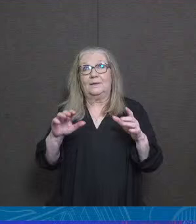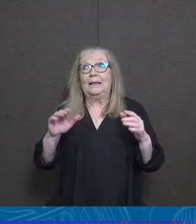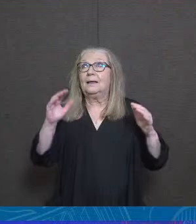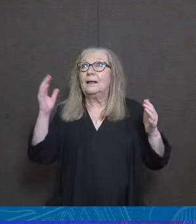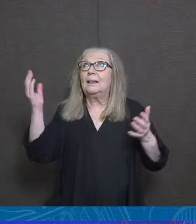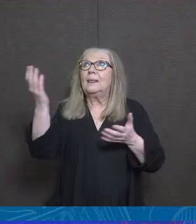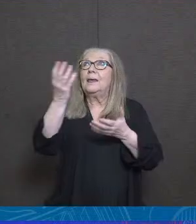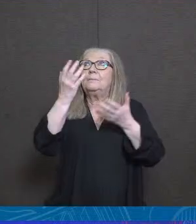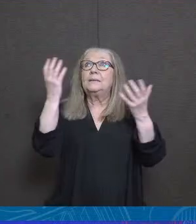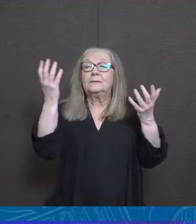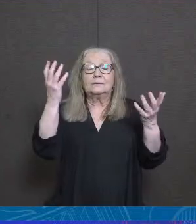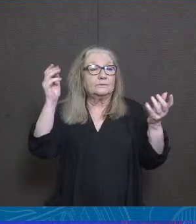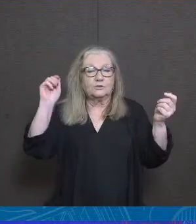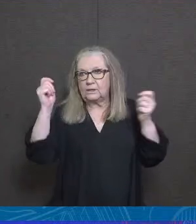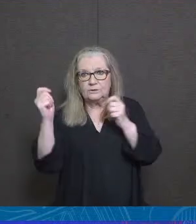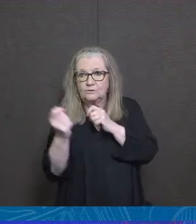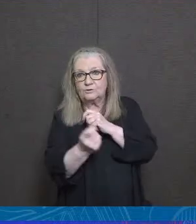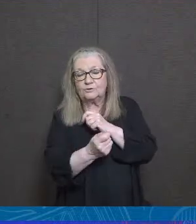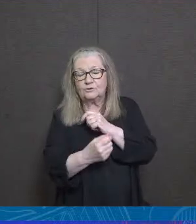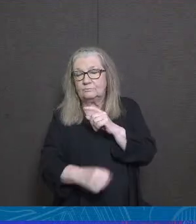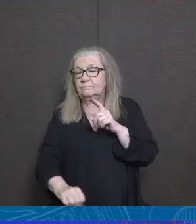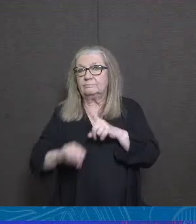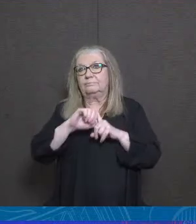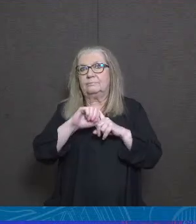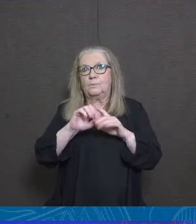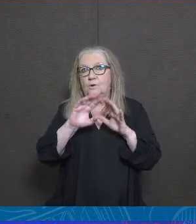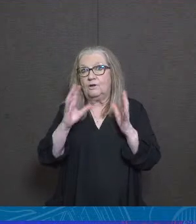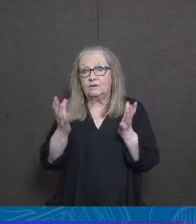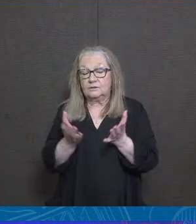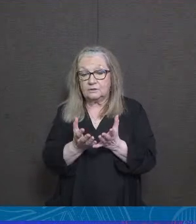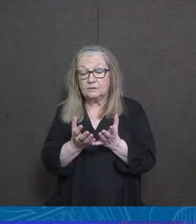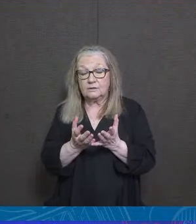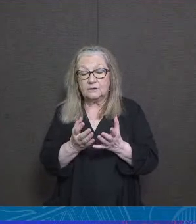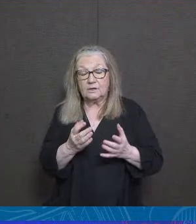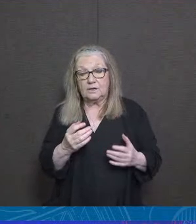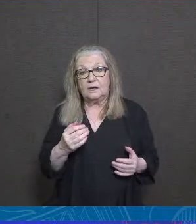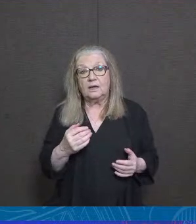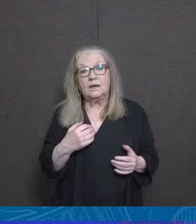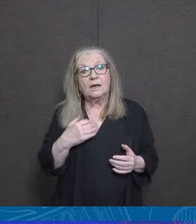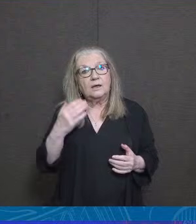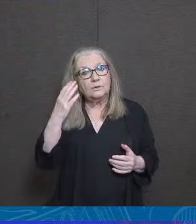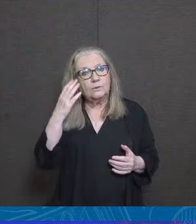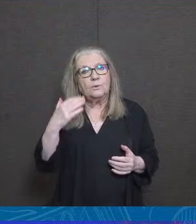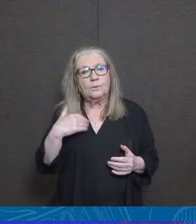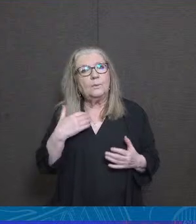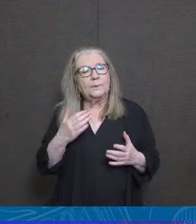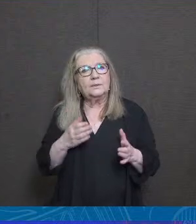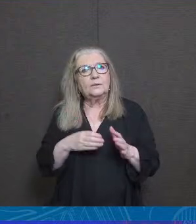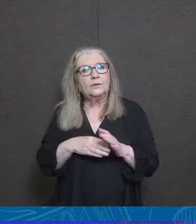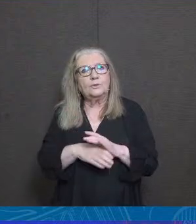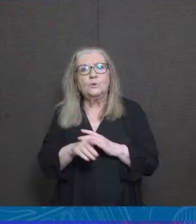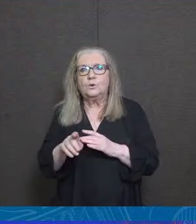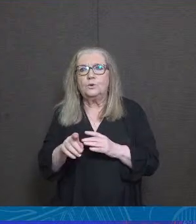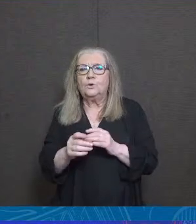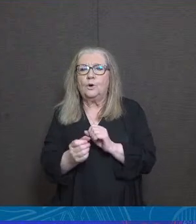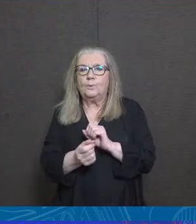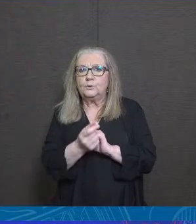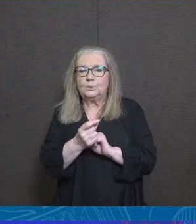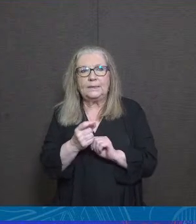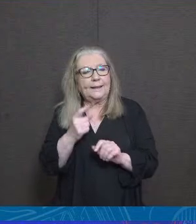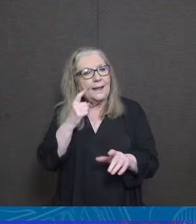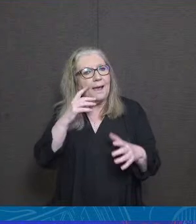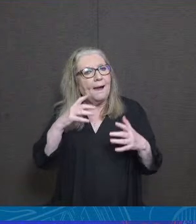change. So AI in that sense, and we just heard that through Michael, right, presents huge opportunity for forecasting,